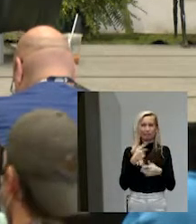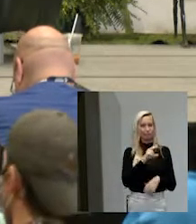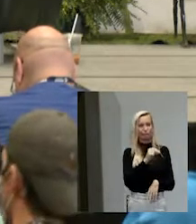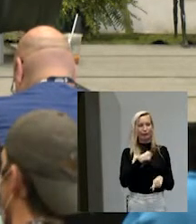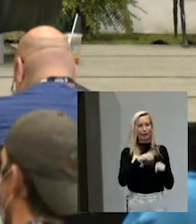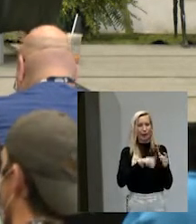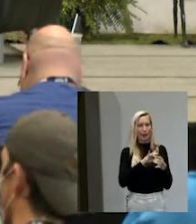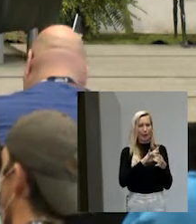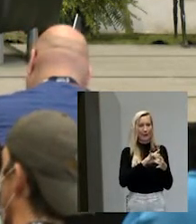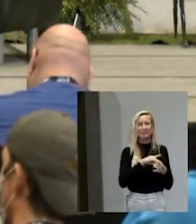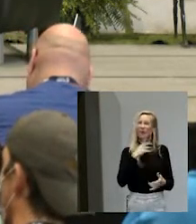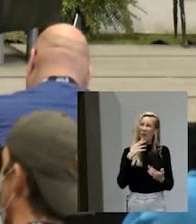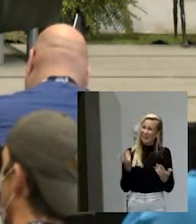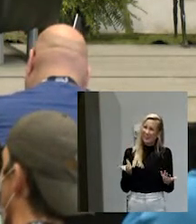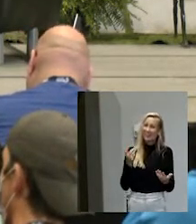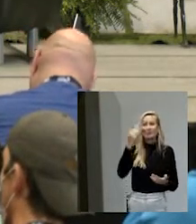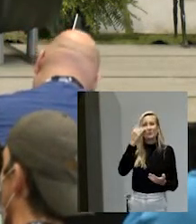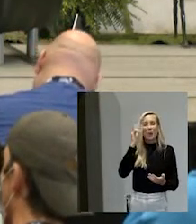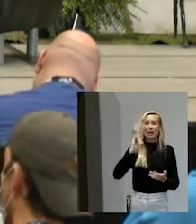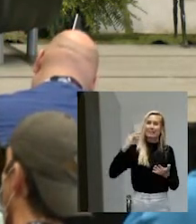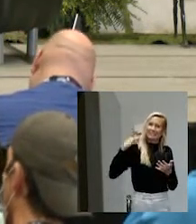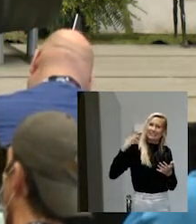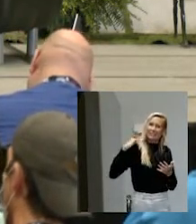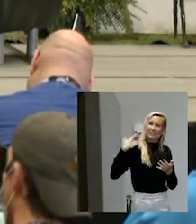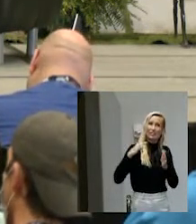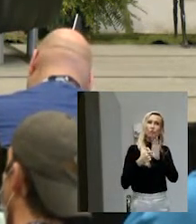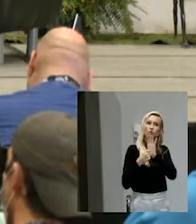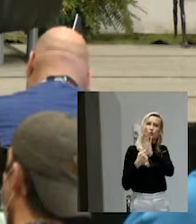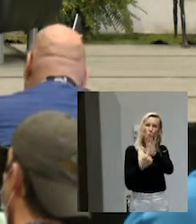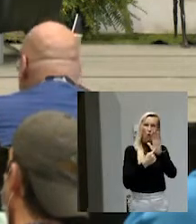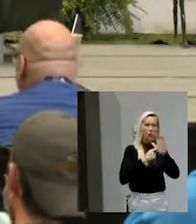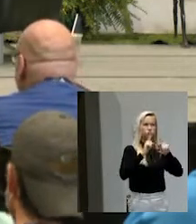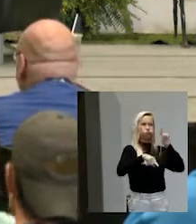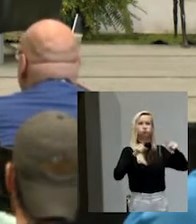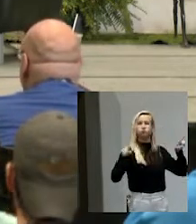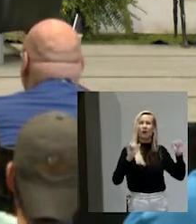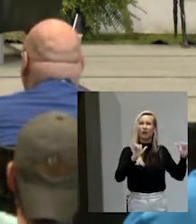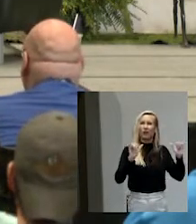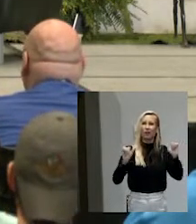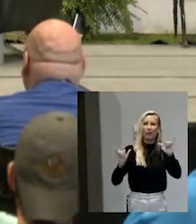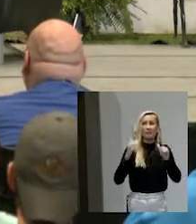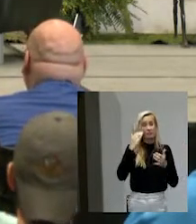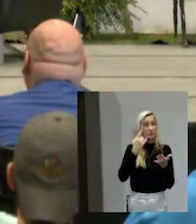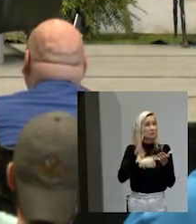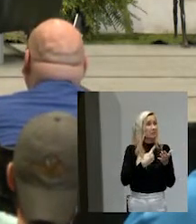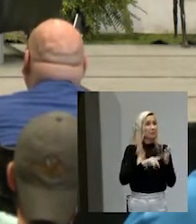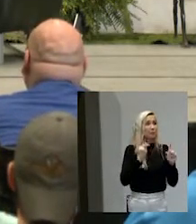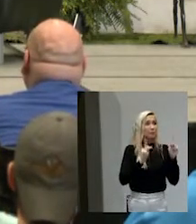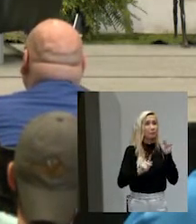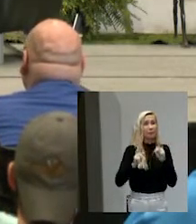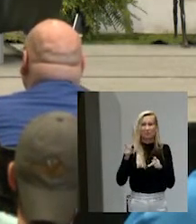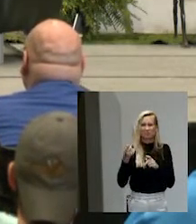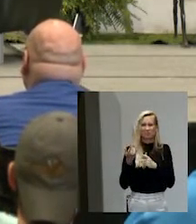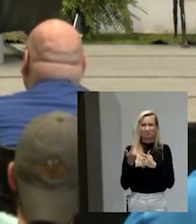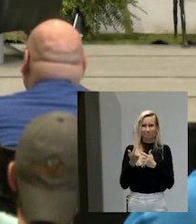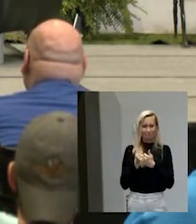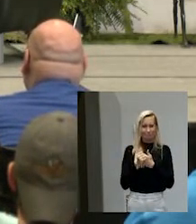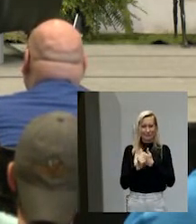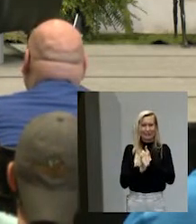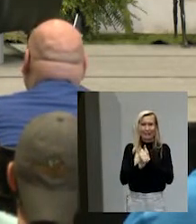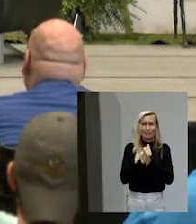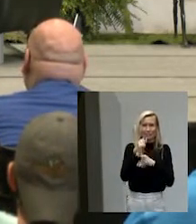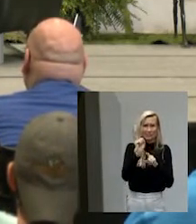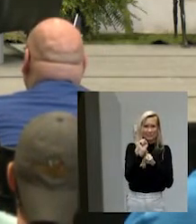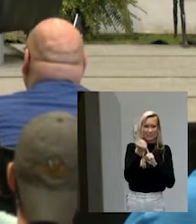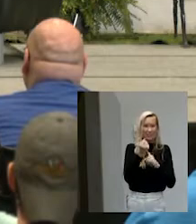the sensitivity, and to show that. So, because you can be, like, you know, people are in dangerous situations sometimes, you know, and they can't advocate for themselves with